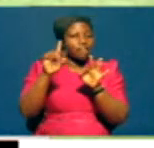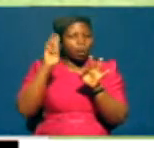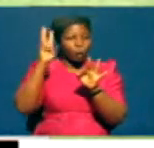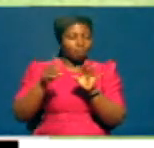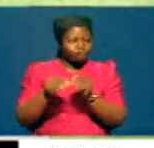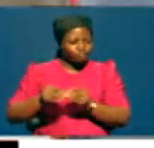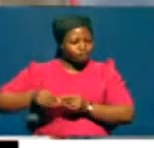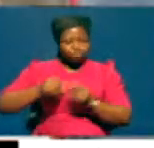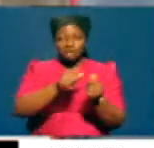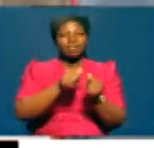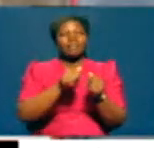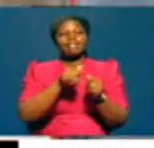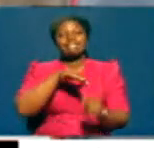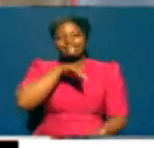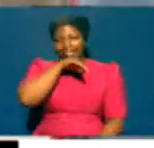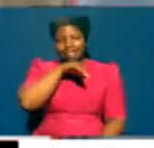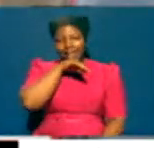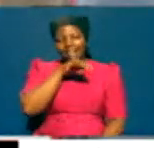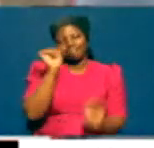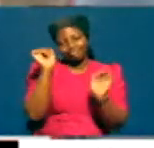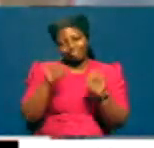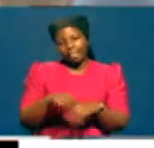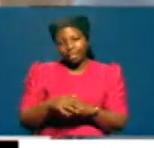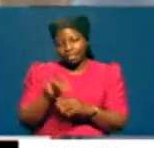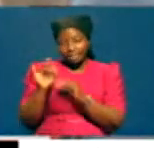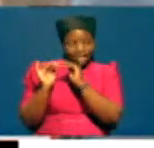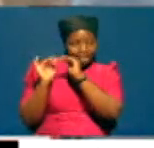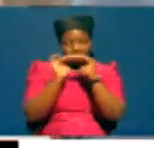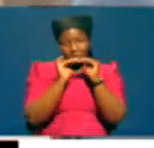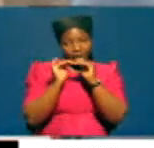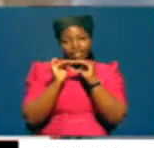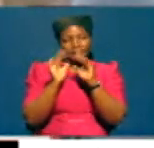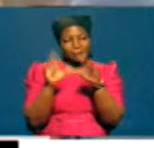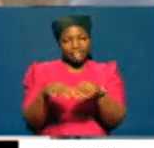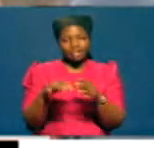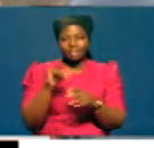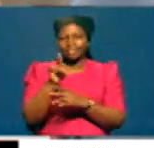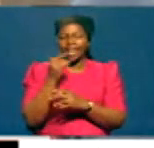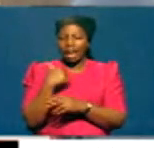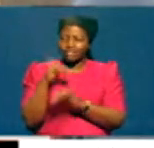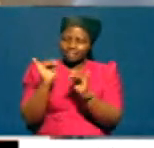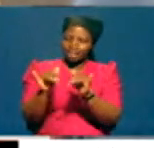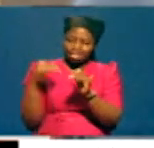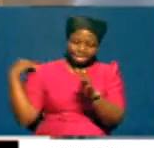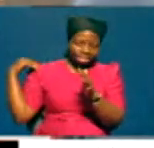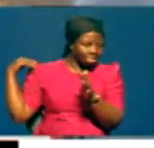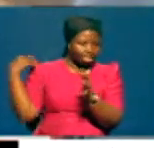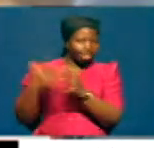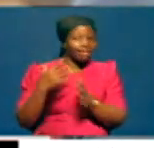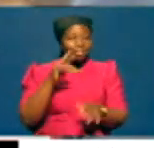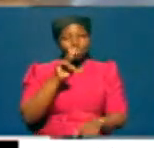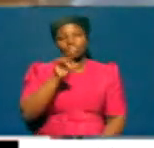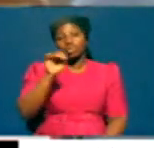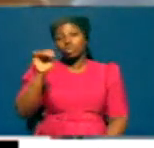Raila Odinga. This is a democratic party. It has been there in existence since